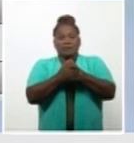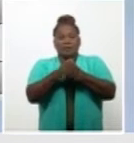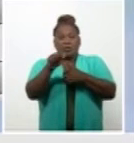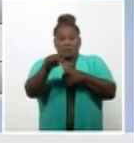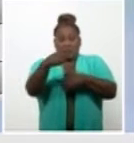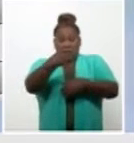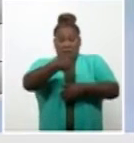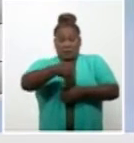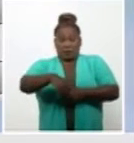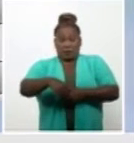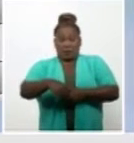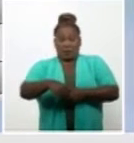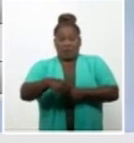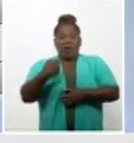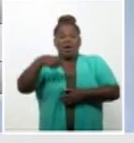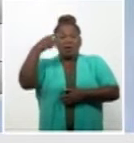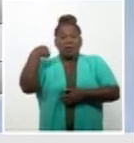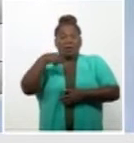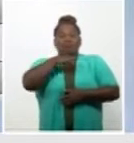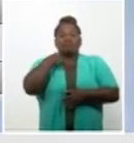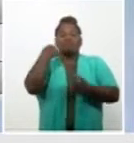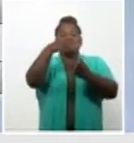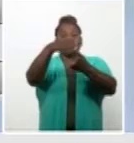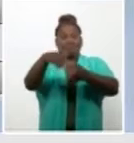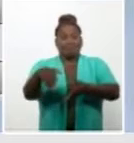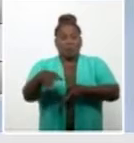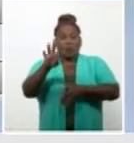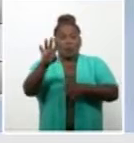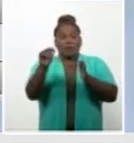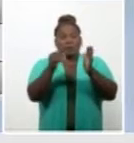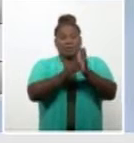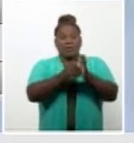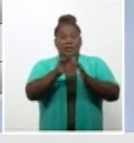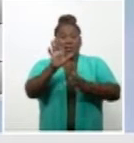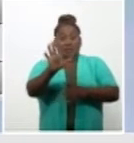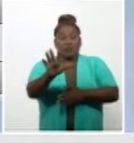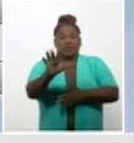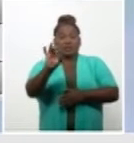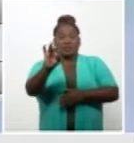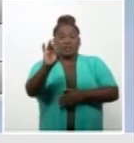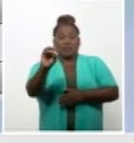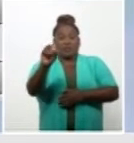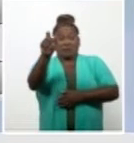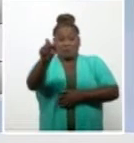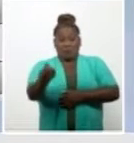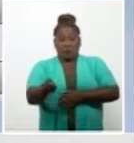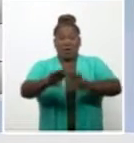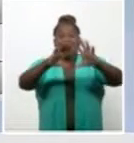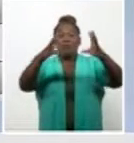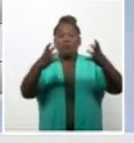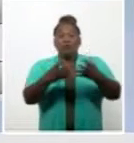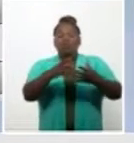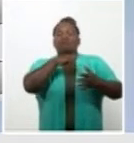376,427 people who have died due to COVID-19 in the world,